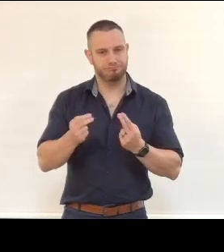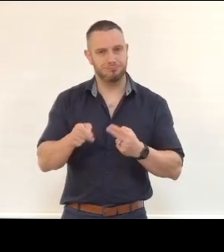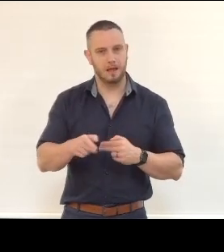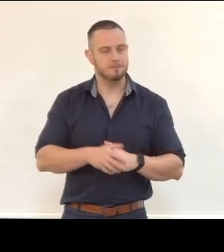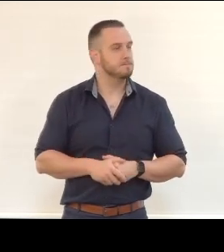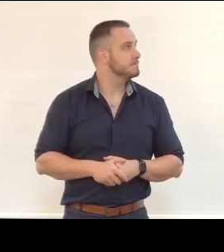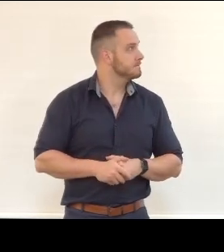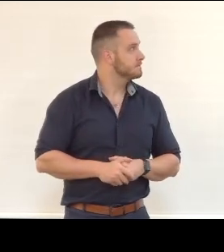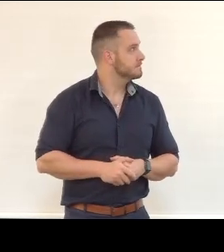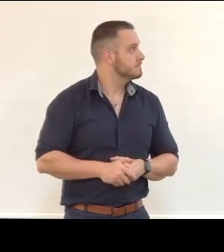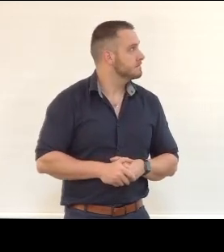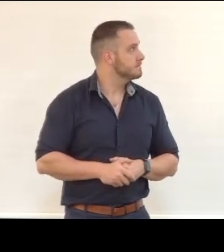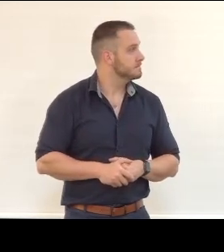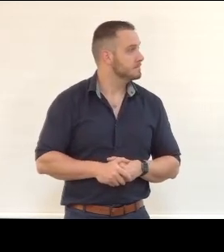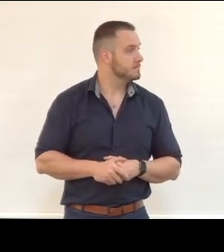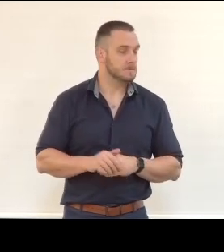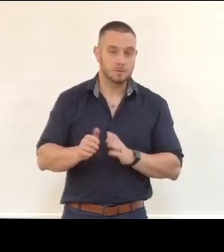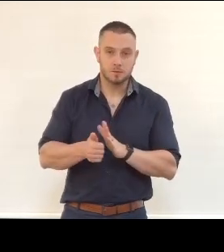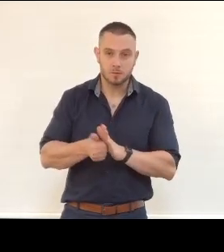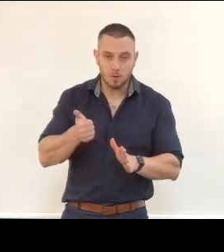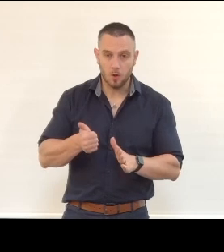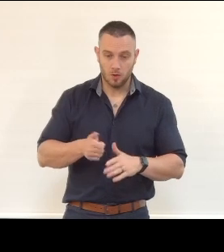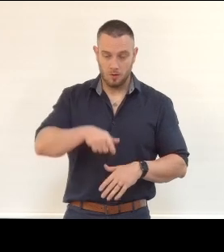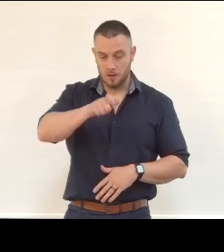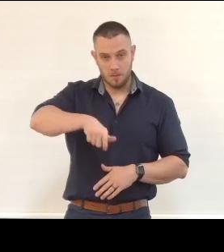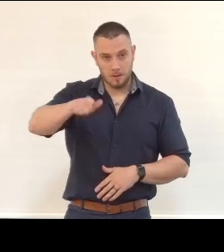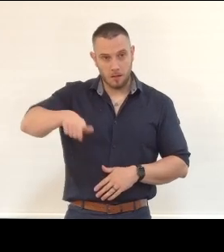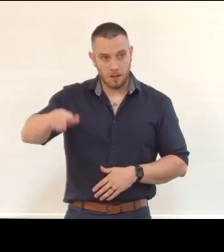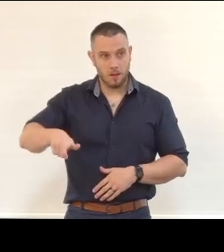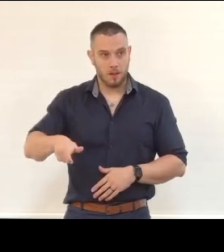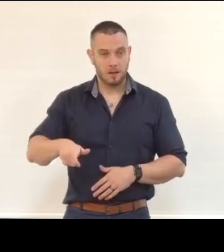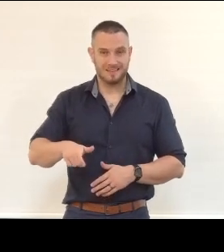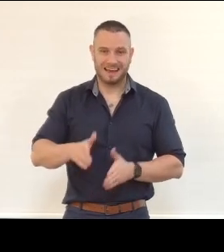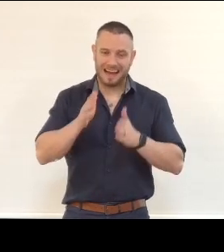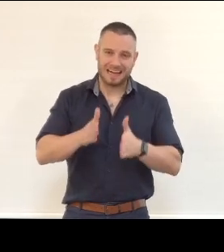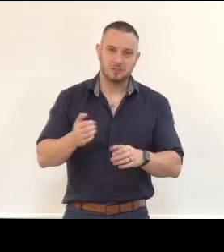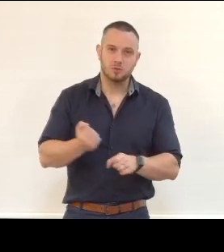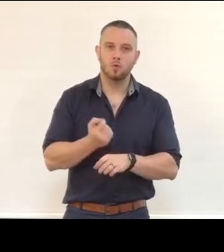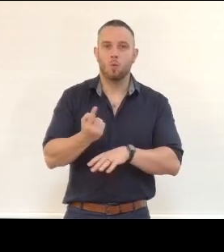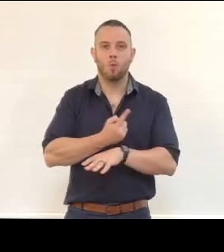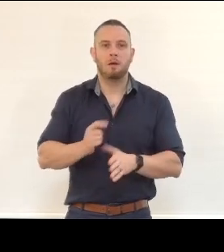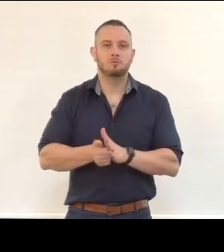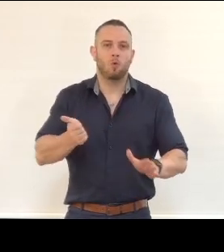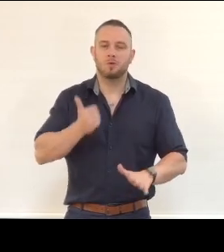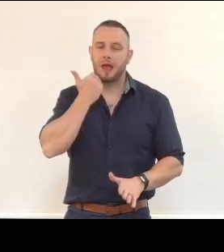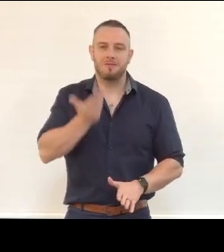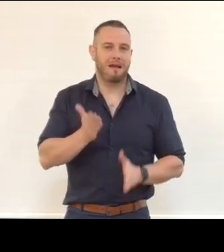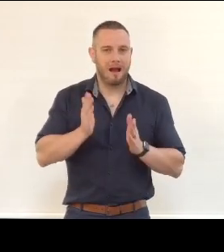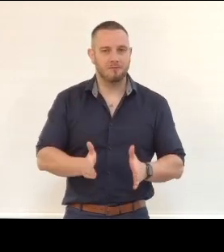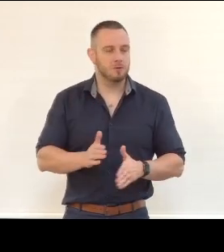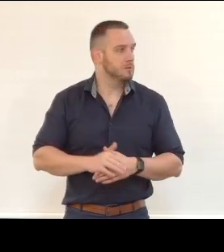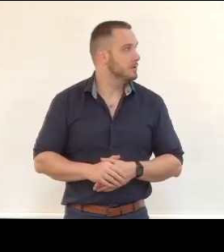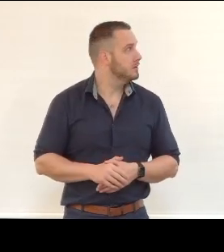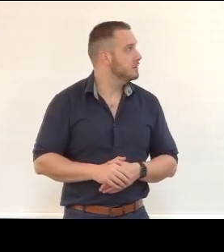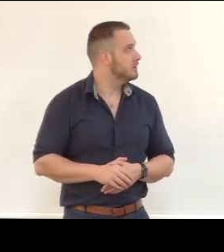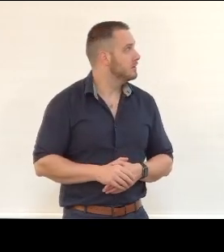example later. And sports, so crew members were, it was mandatory to do 1 hour of sports each day. So